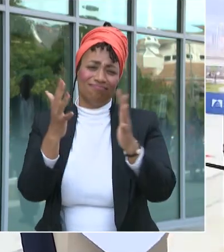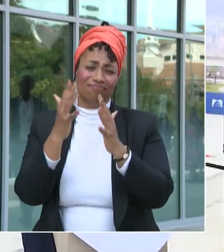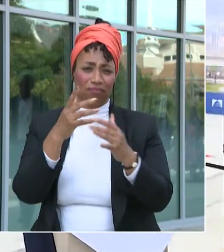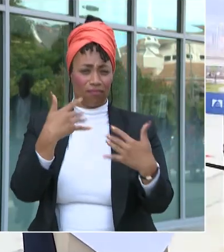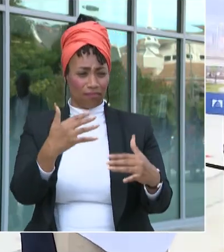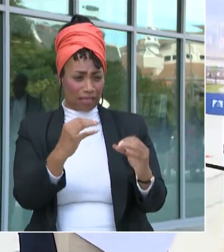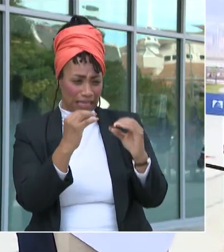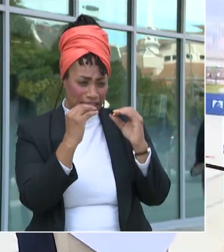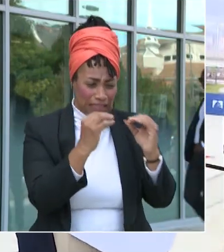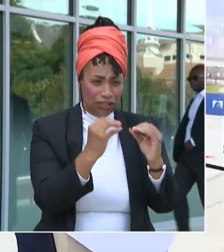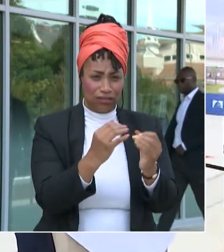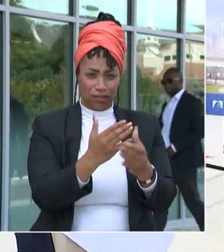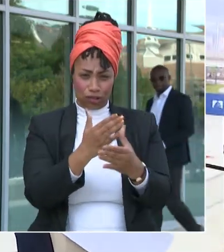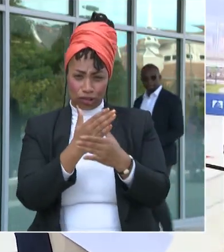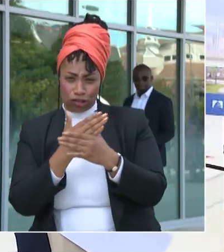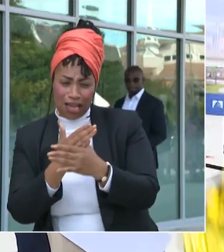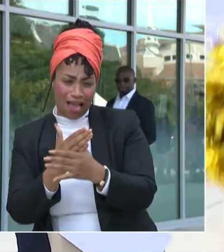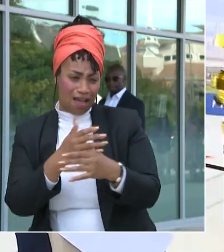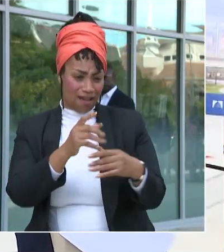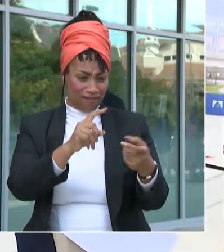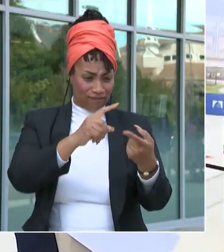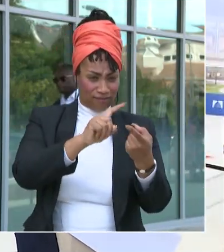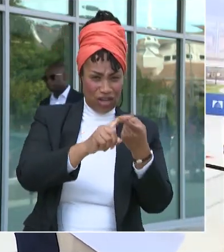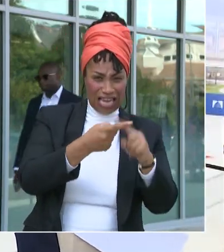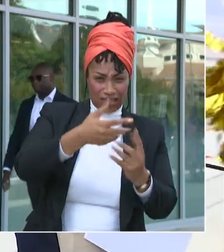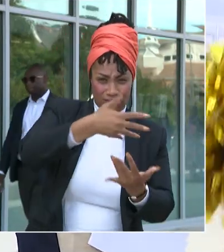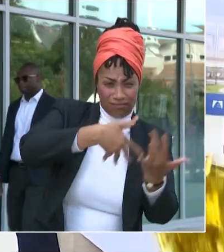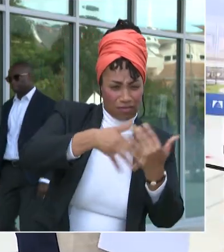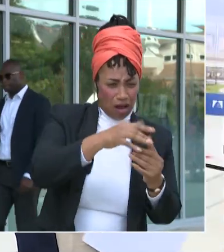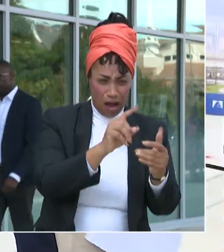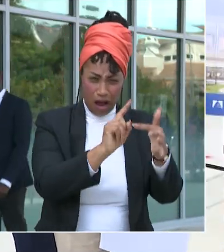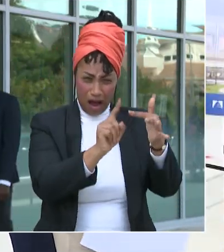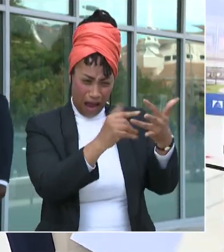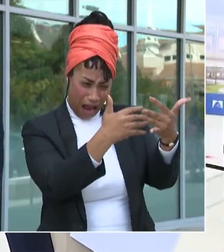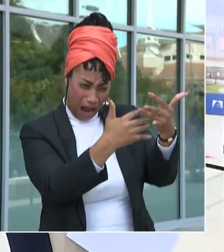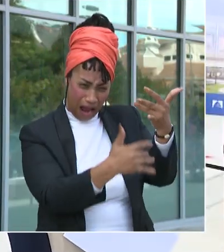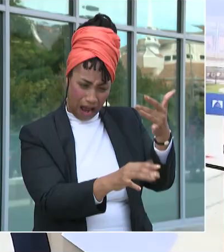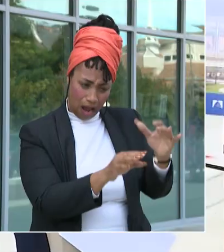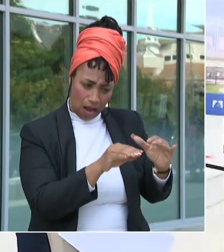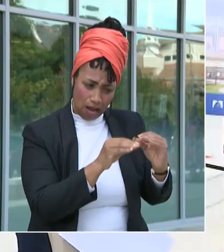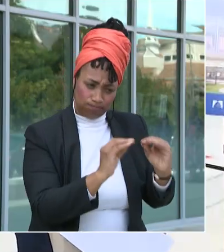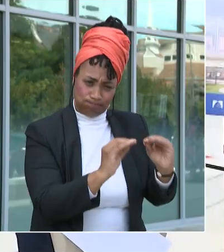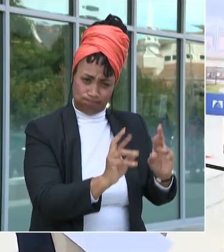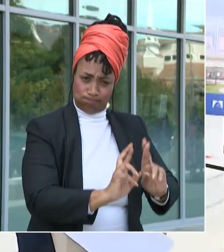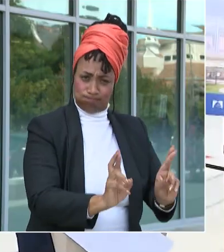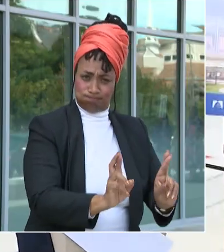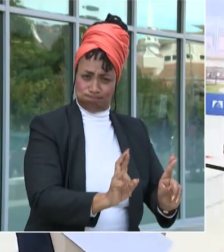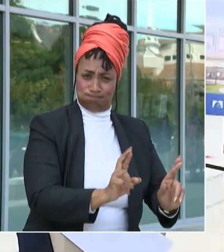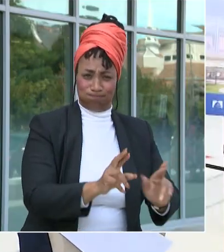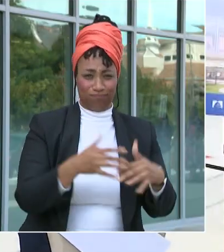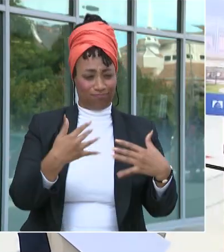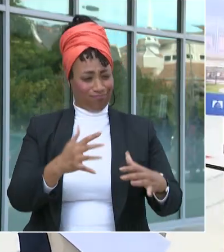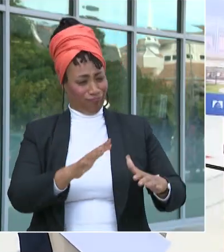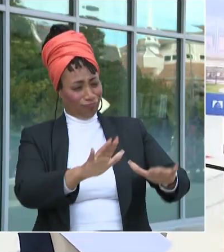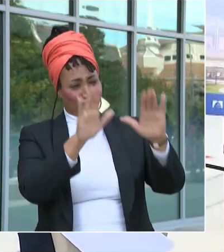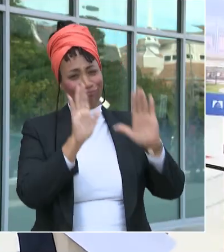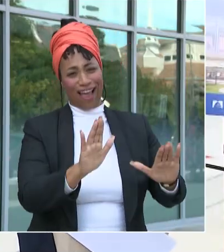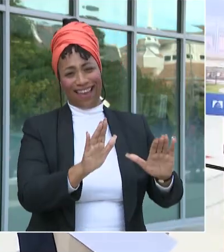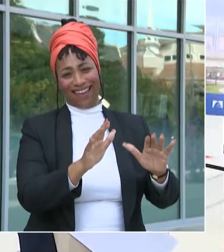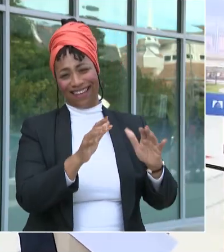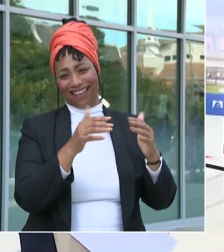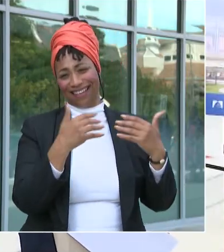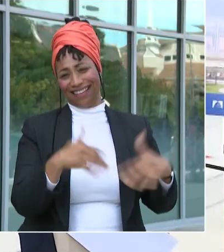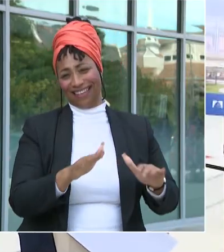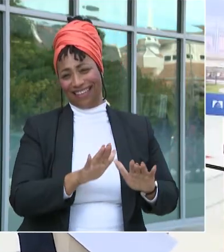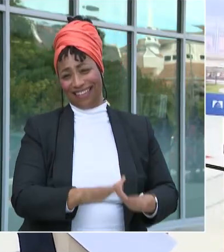friends, how to learn, and just how to be little great kids. And that's why the latest